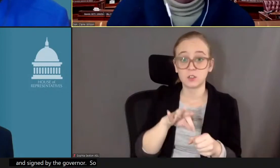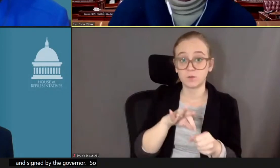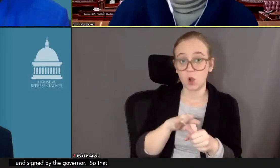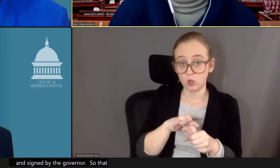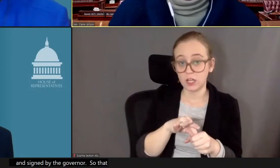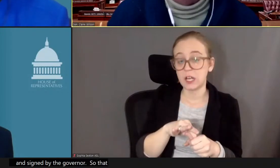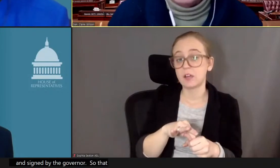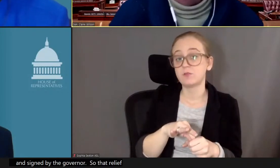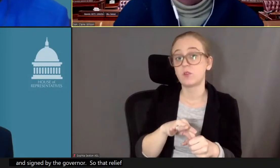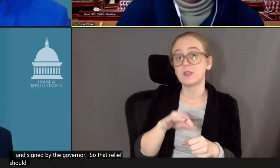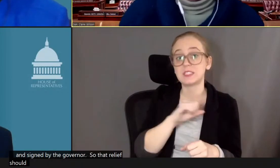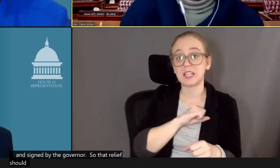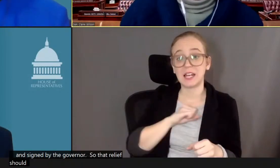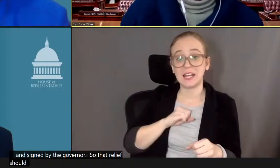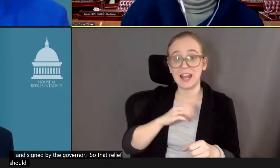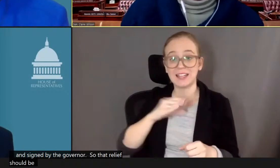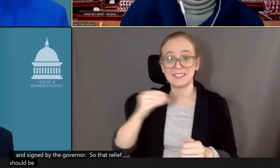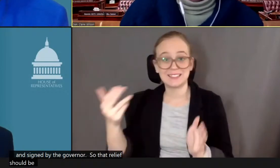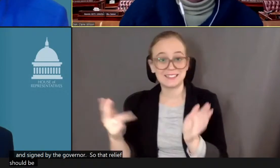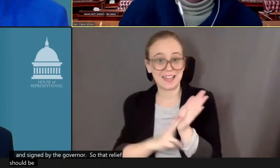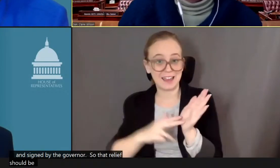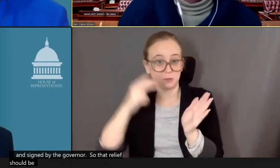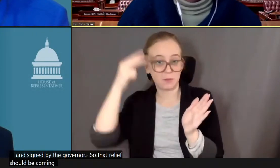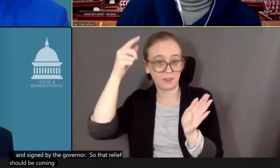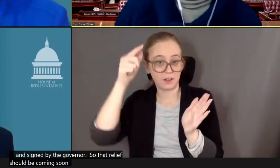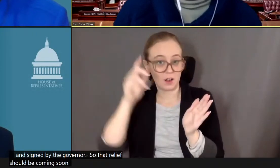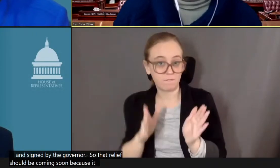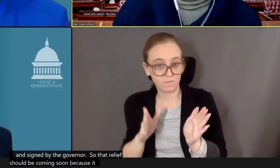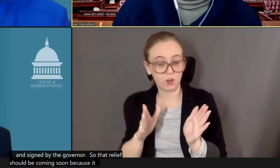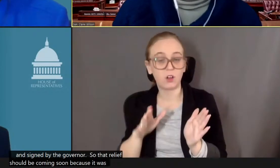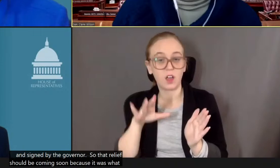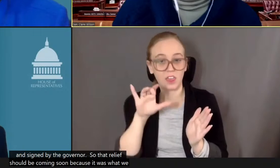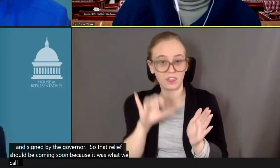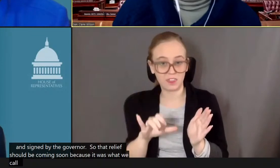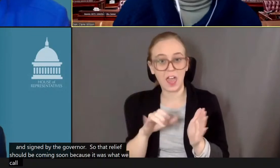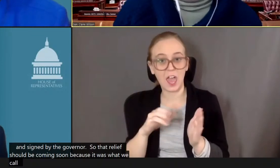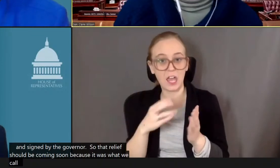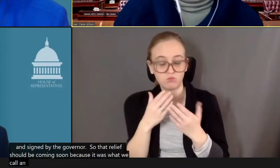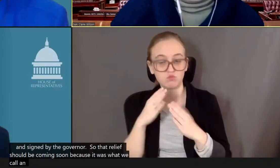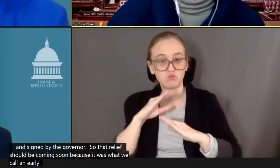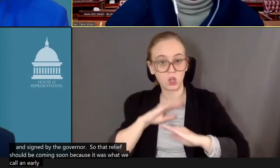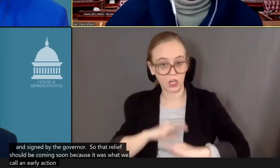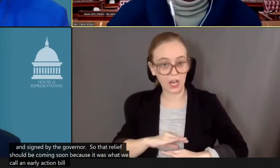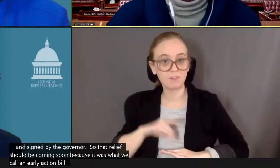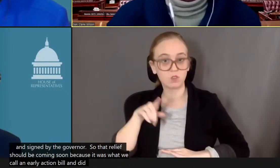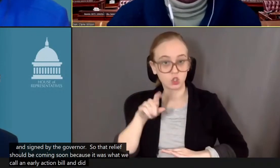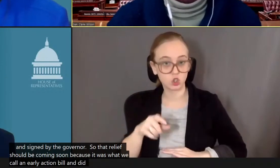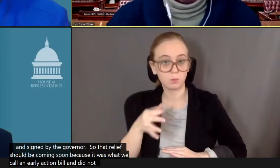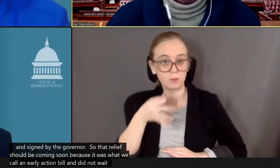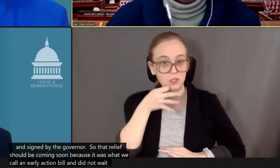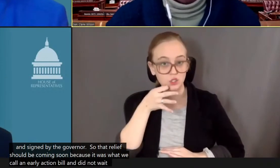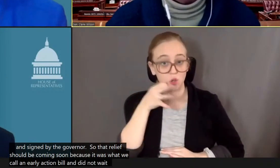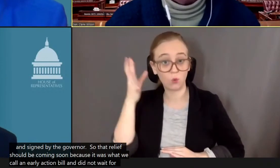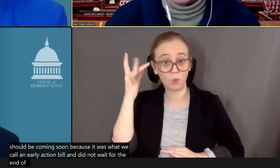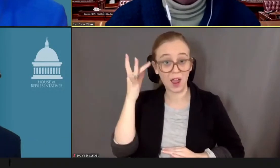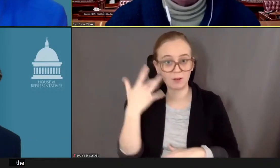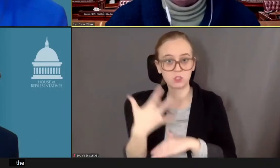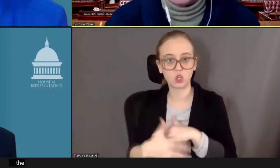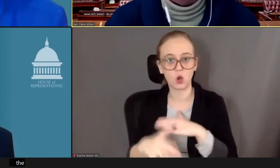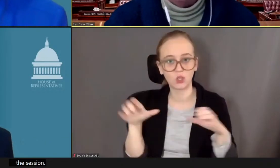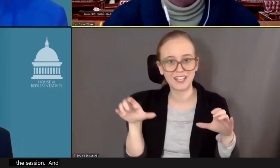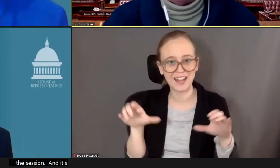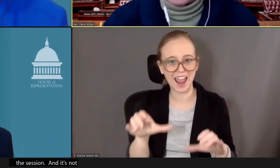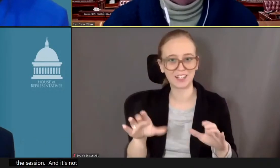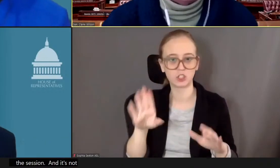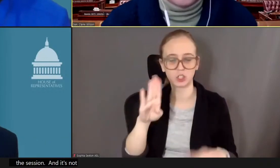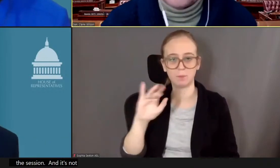coming soon, because it was what we call an early action bill and did not wait for the end of the session. And it's not the only